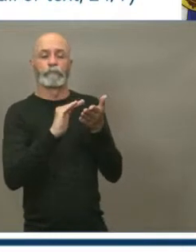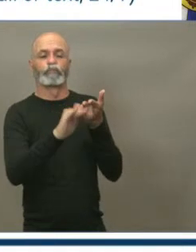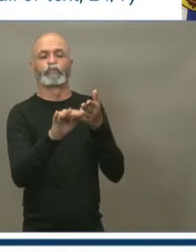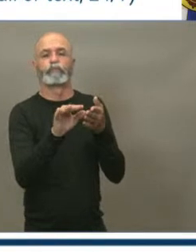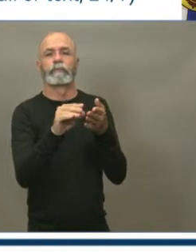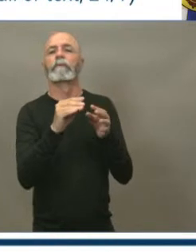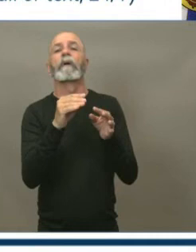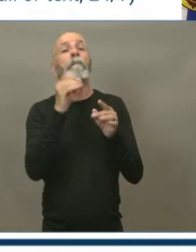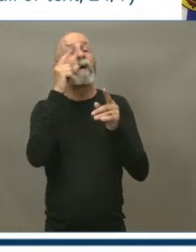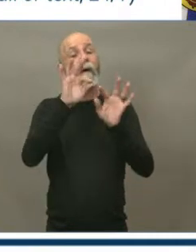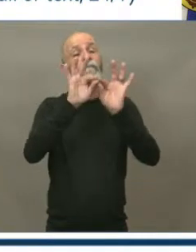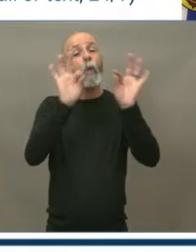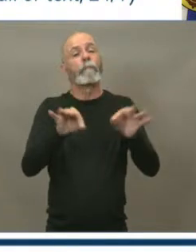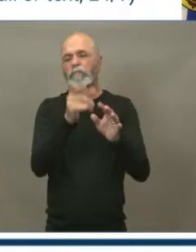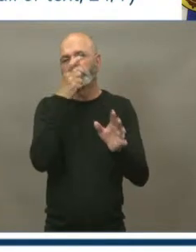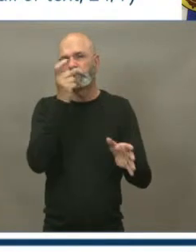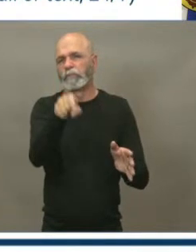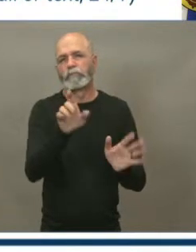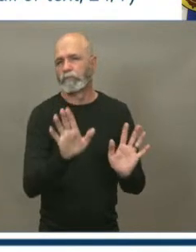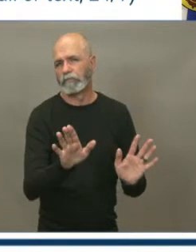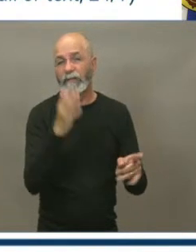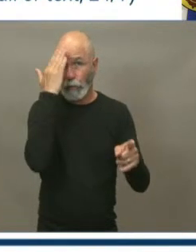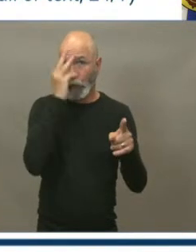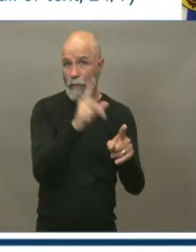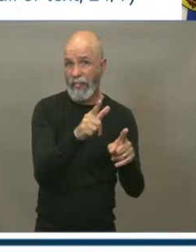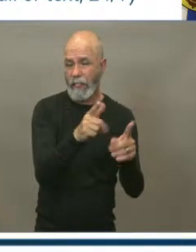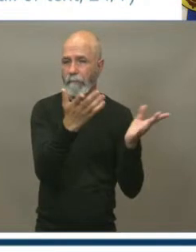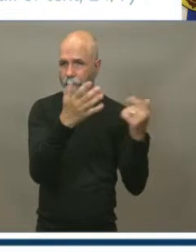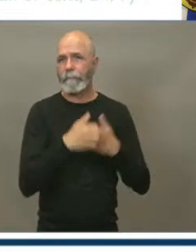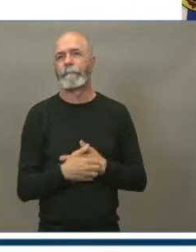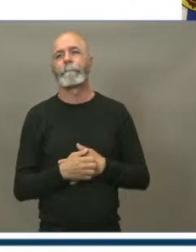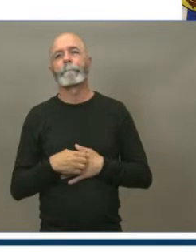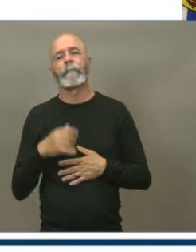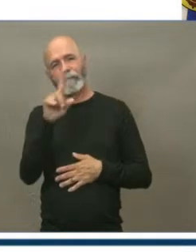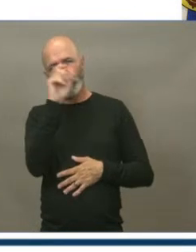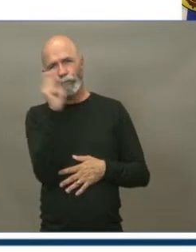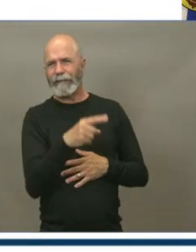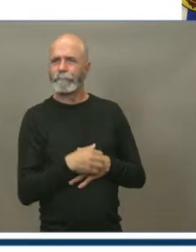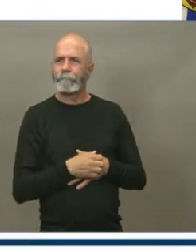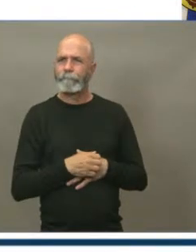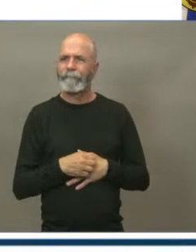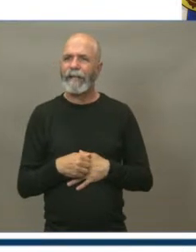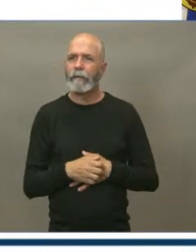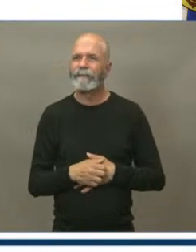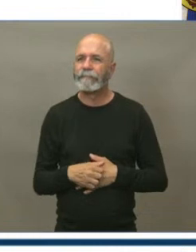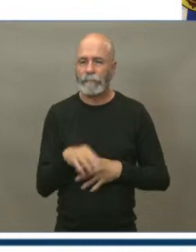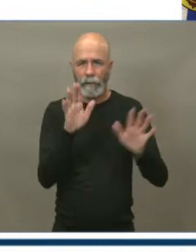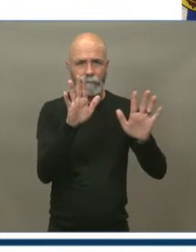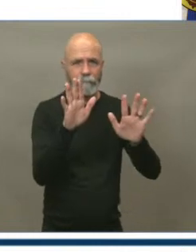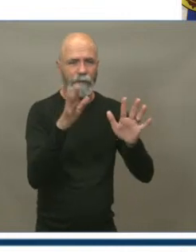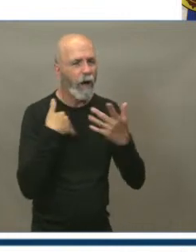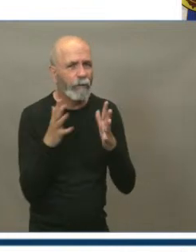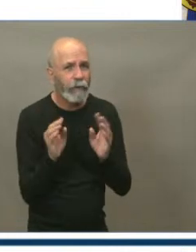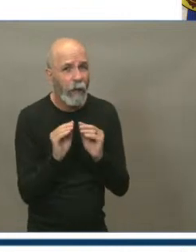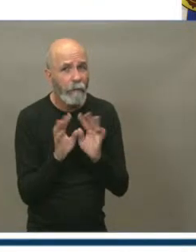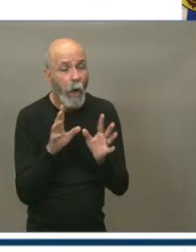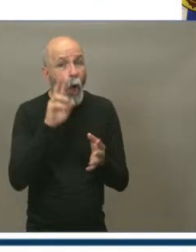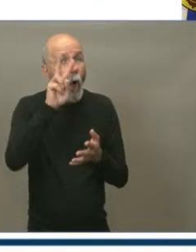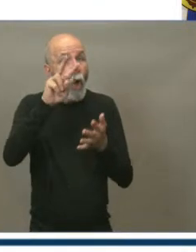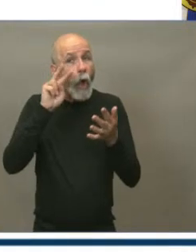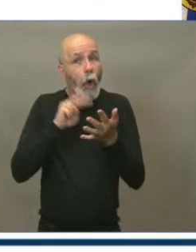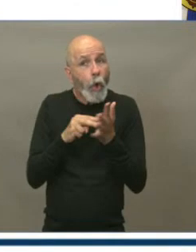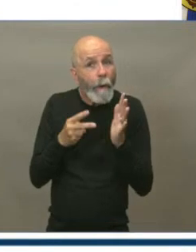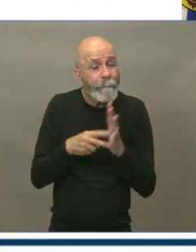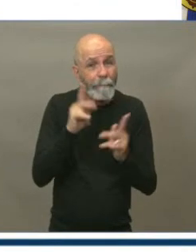Elizabeth. Sorry, I just want to make sure I'm understanding. You're saying rotational workers are not